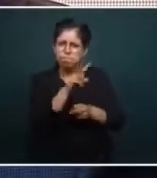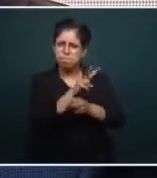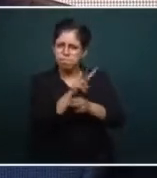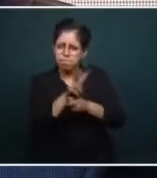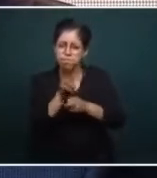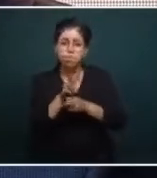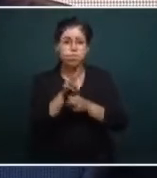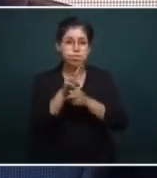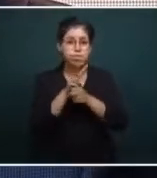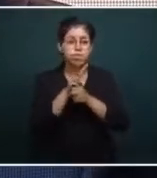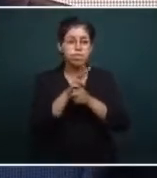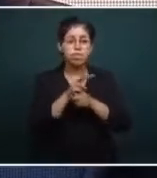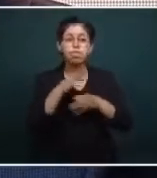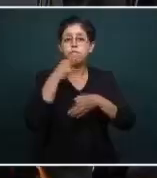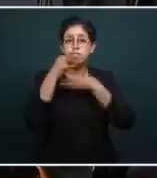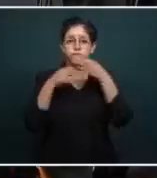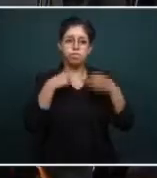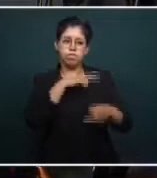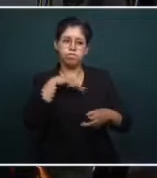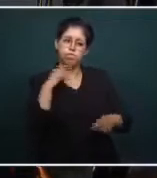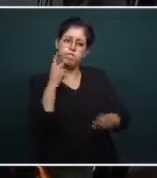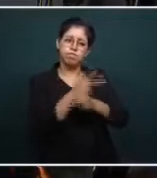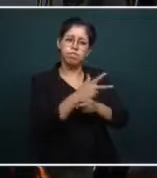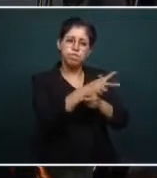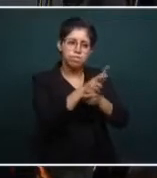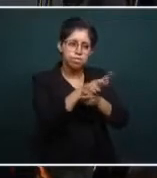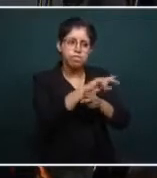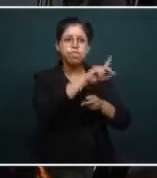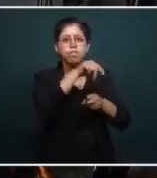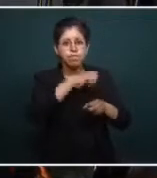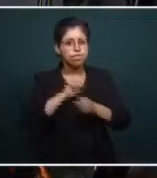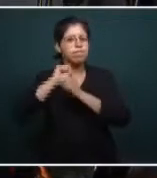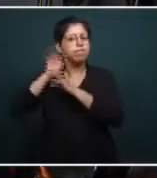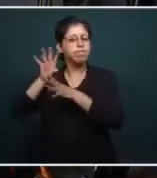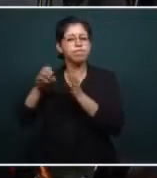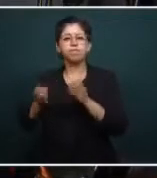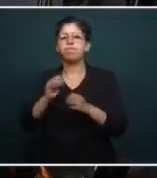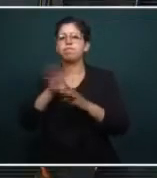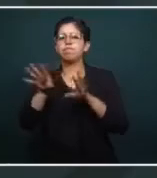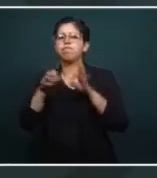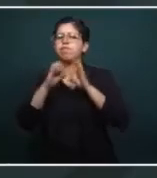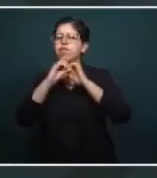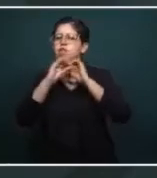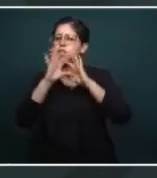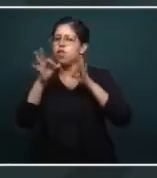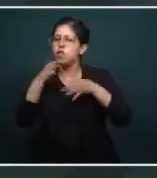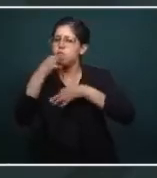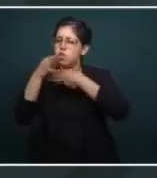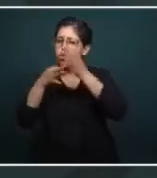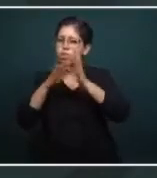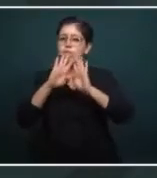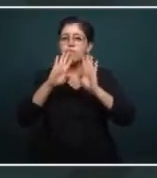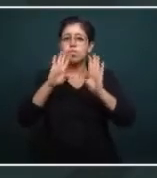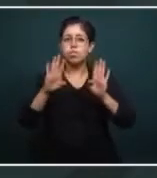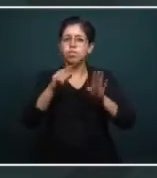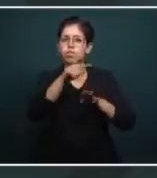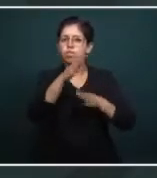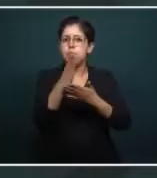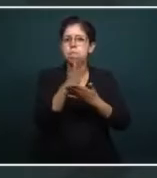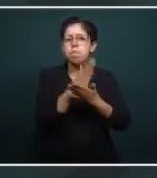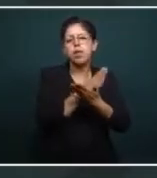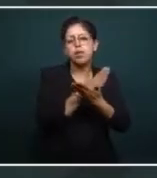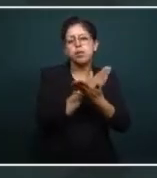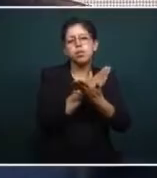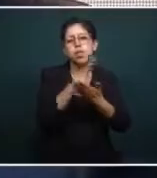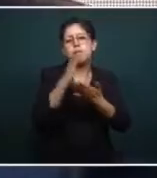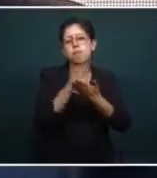resultados publicizing en cilindros the de gas, se results ha notado to una the baja muy cylinders of gas, significativa. Andábamos cerca they've del 40% it used to be de cilindros de gas 40% en mal